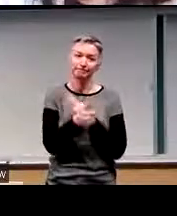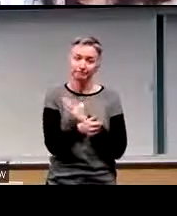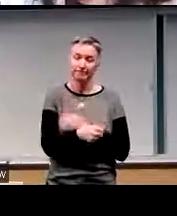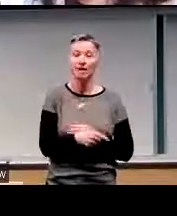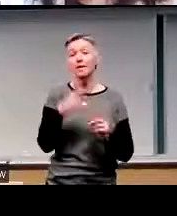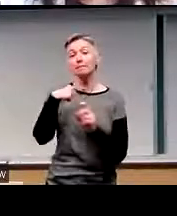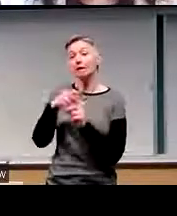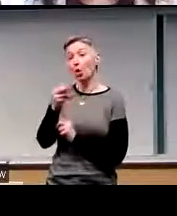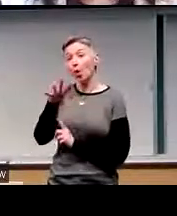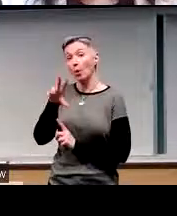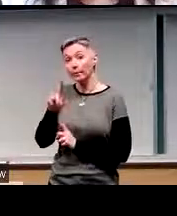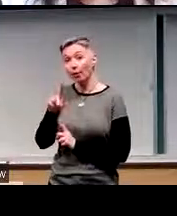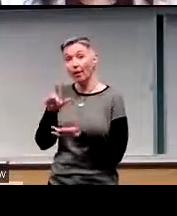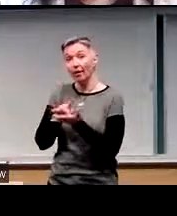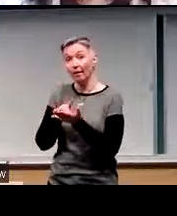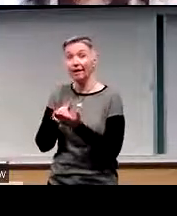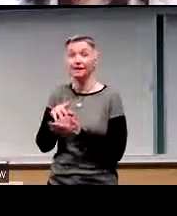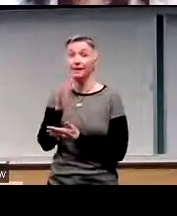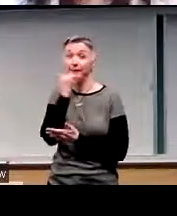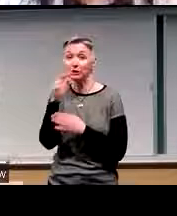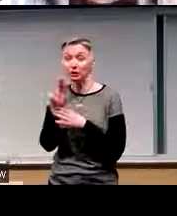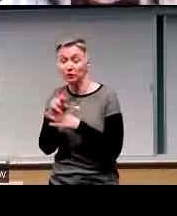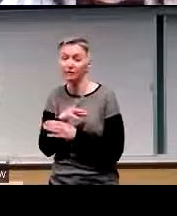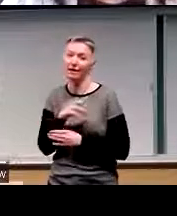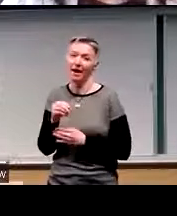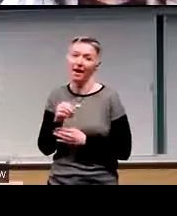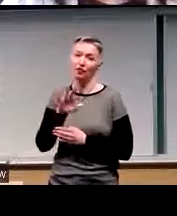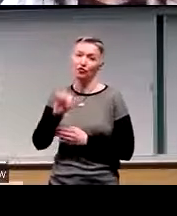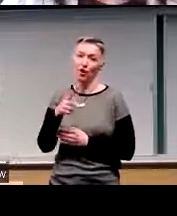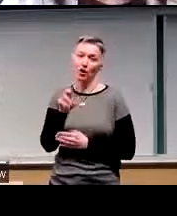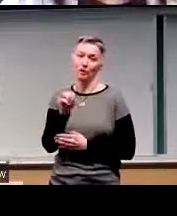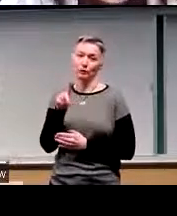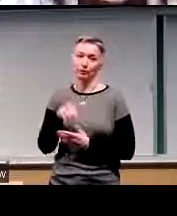opioid drug misuse and drug overdose deaths.